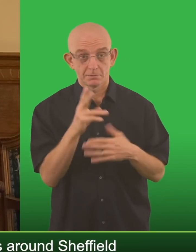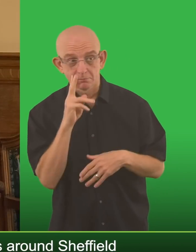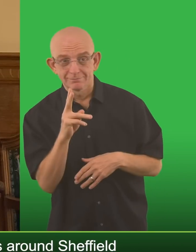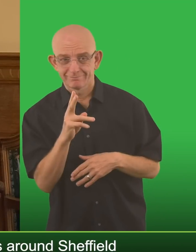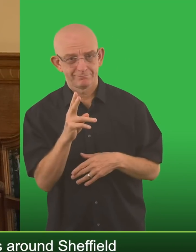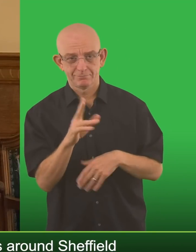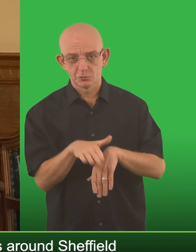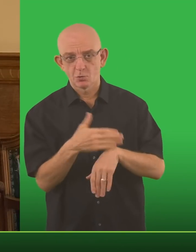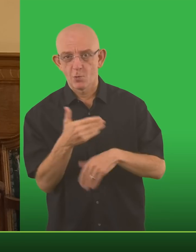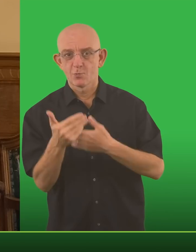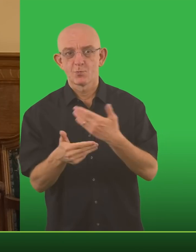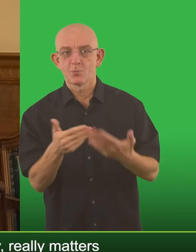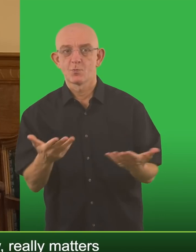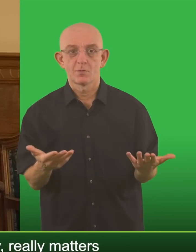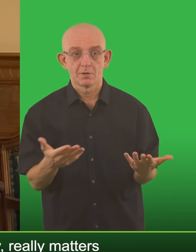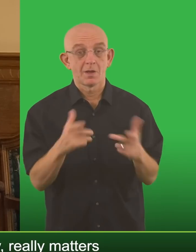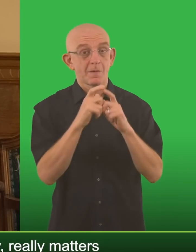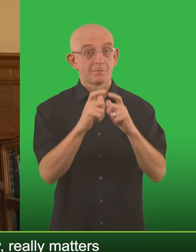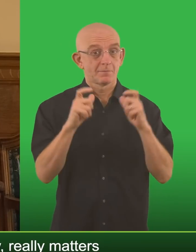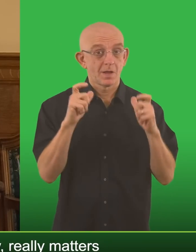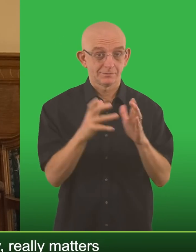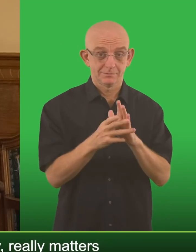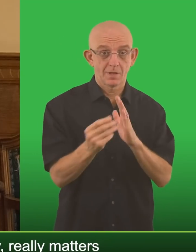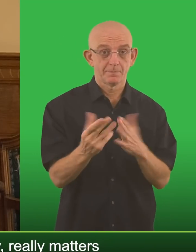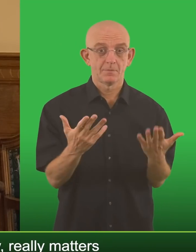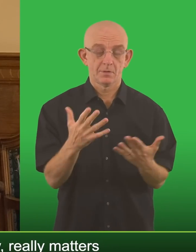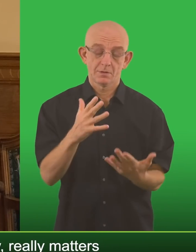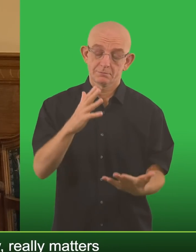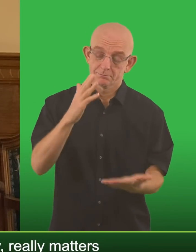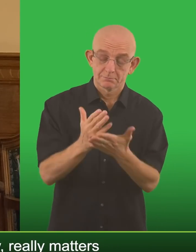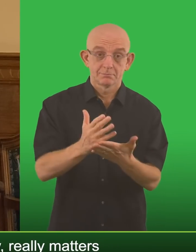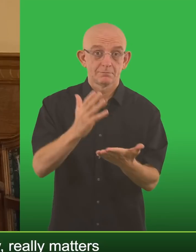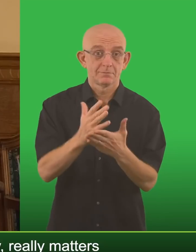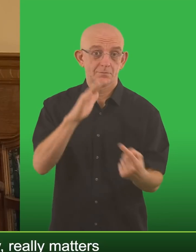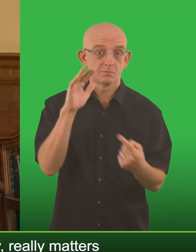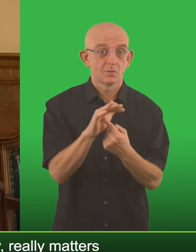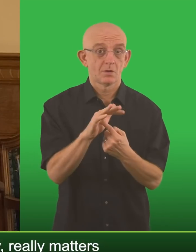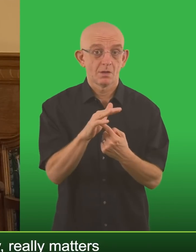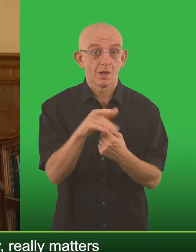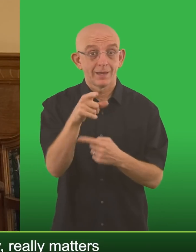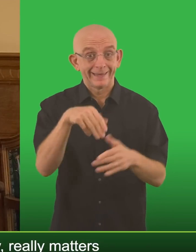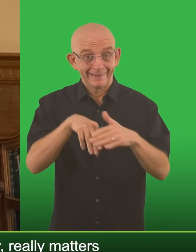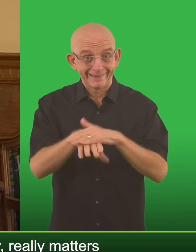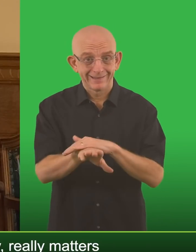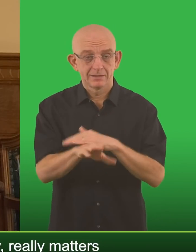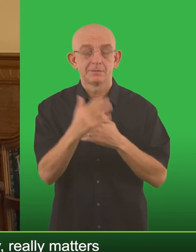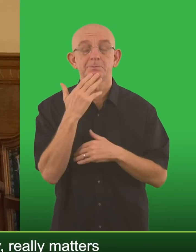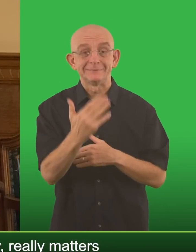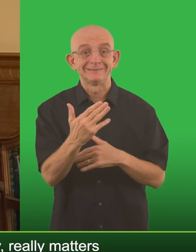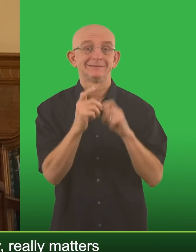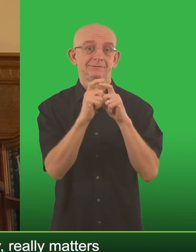much evidence of going slowly. Wearing a mask, for instance, really matters. So consistent ask,